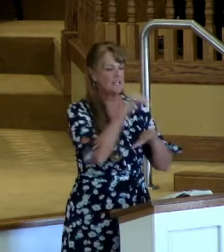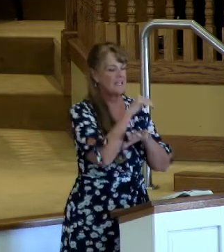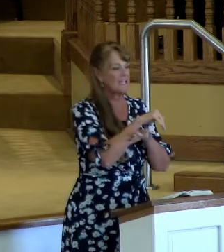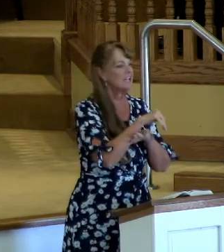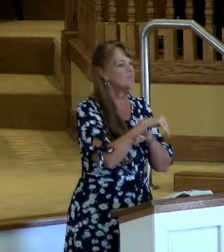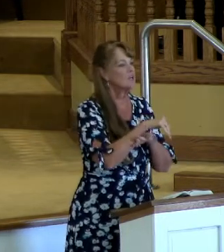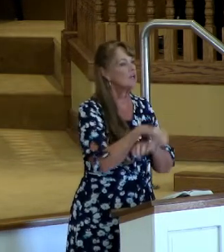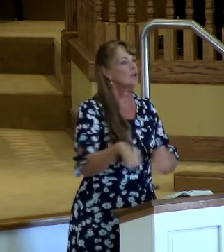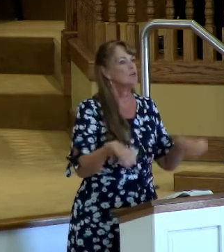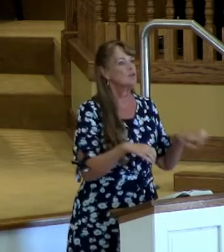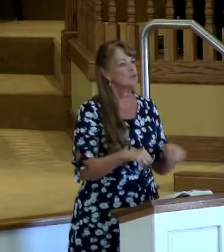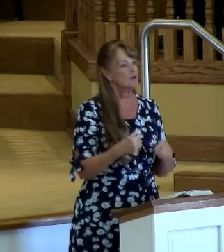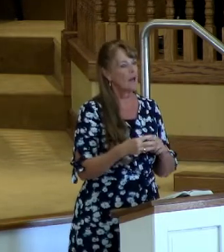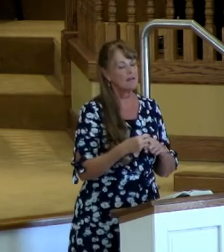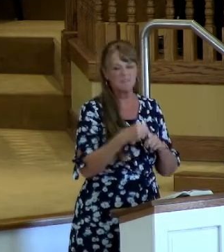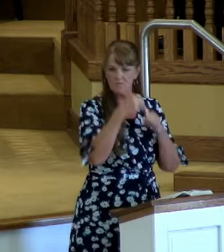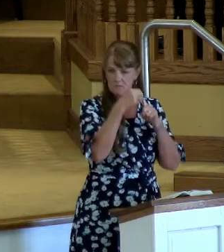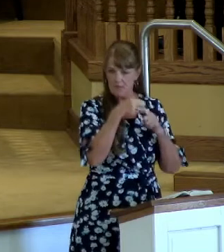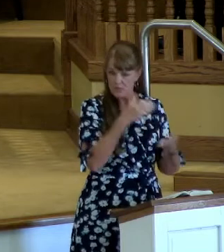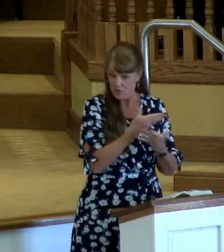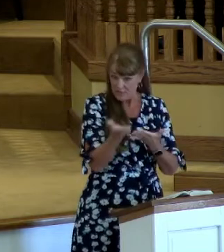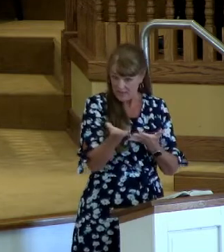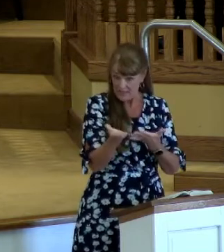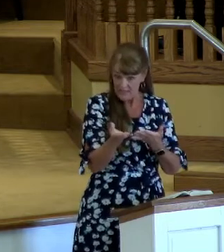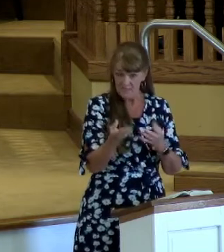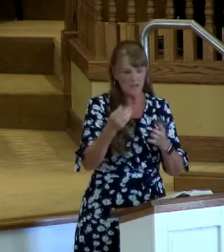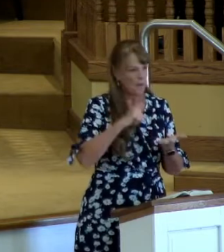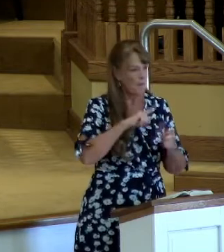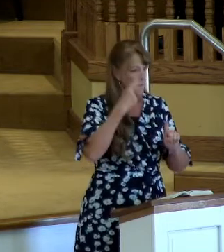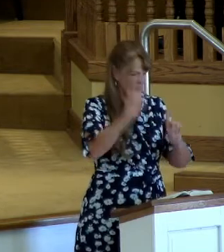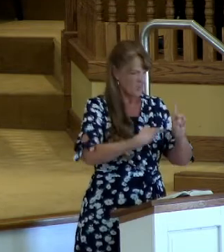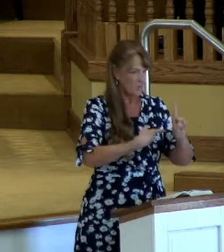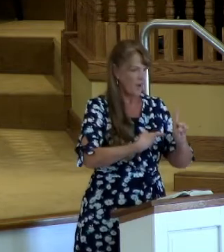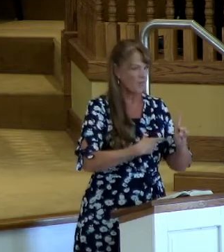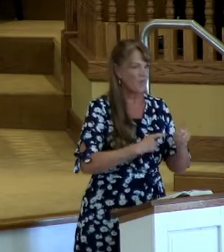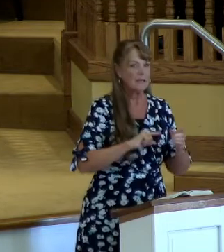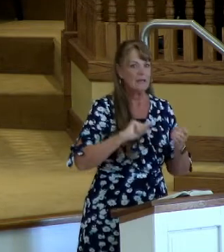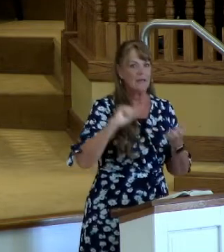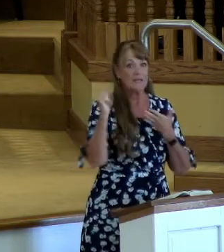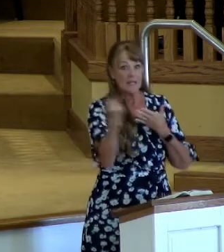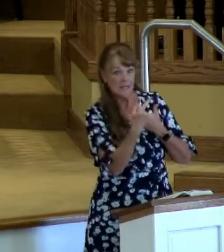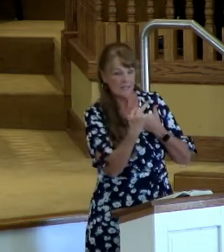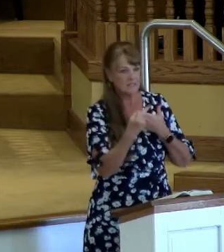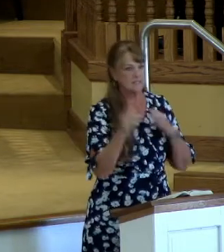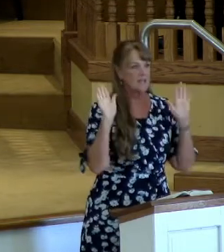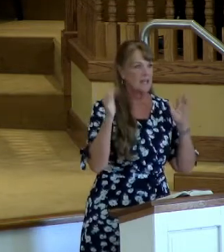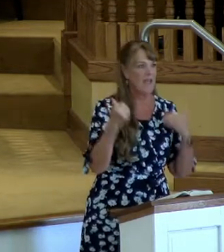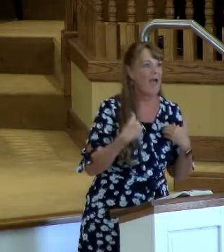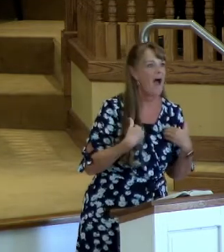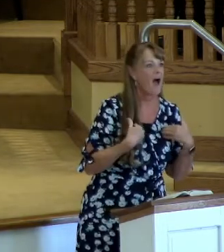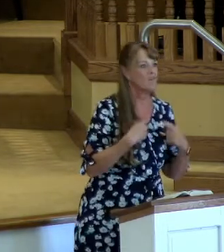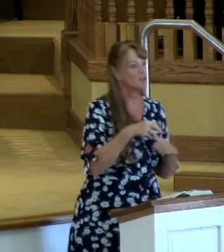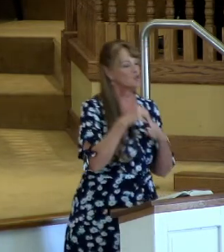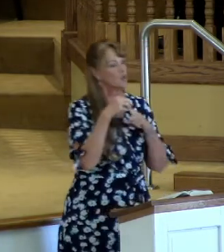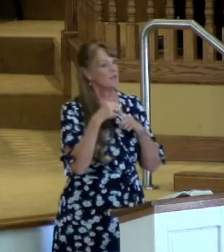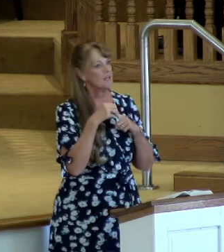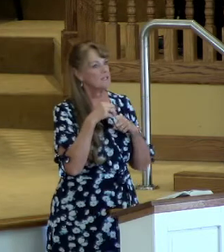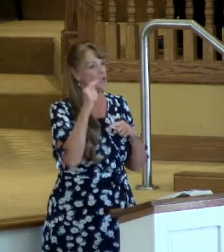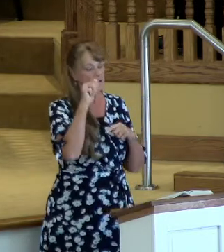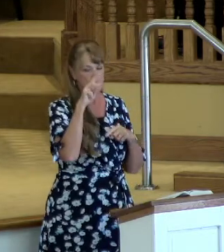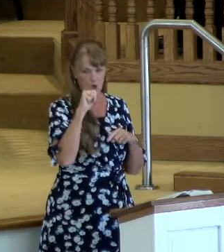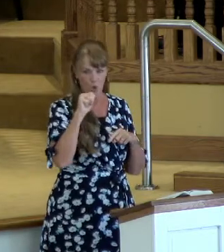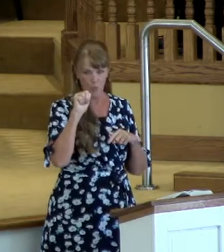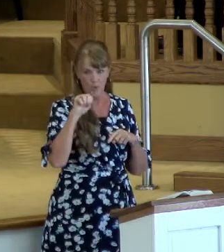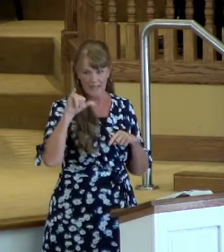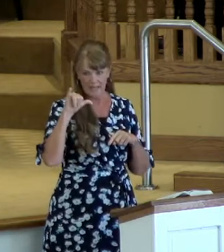some special things throughout the month of September on Sunday evenings. Of course, next Sunday evening, we have a treat. We're going to have Brother Tony Smith preach for